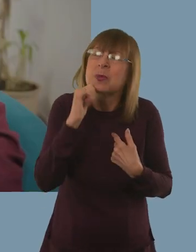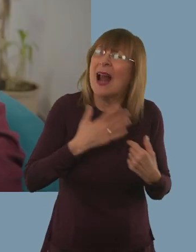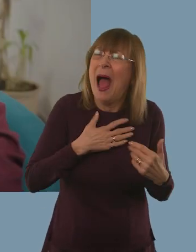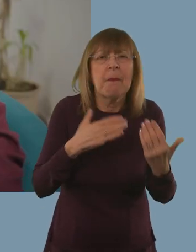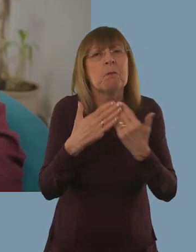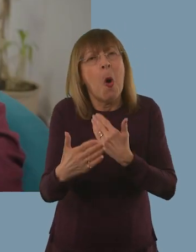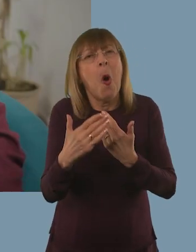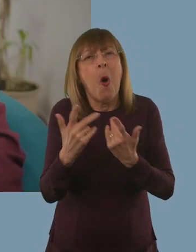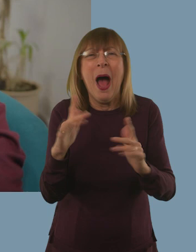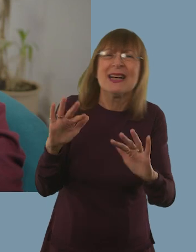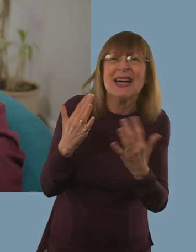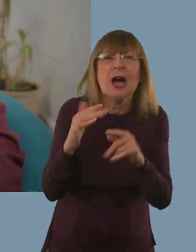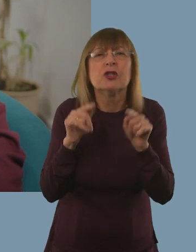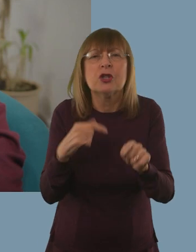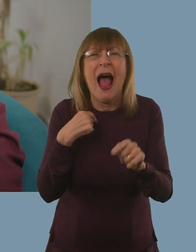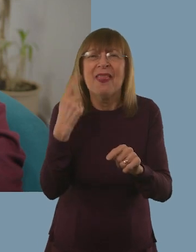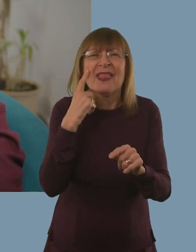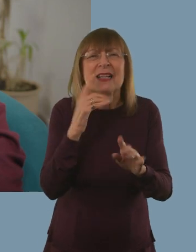liked more